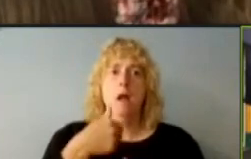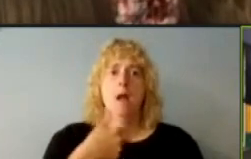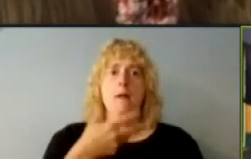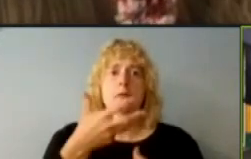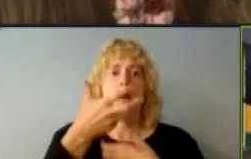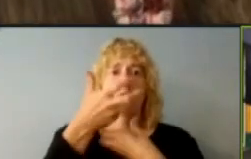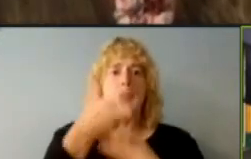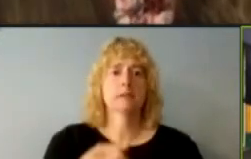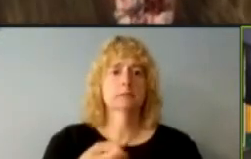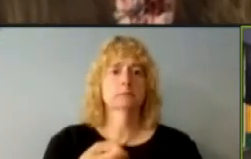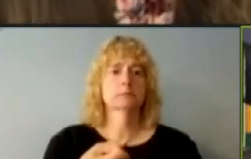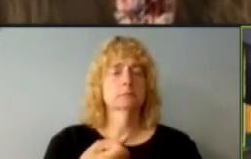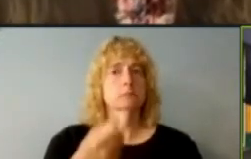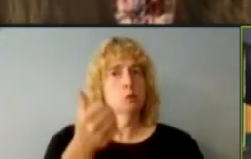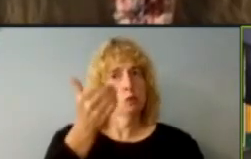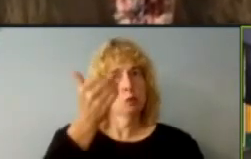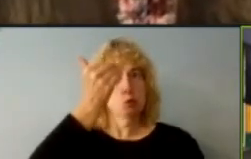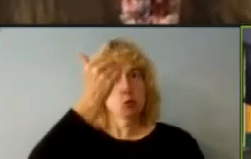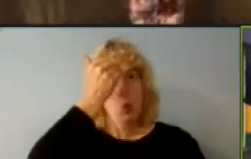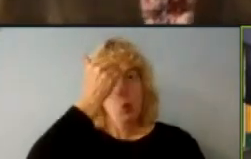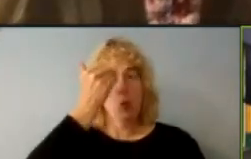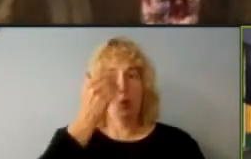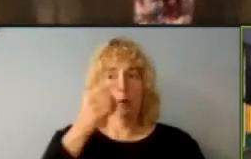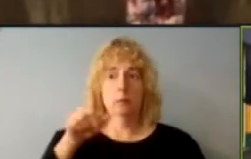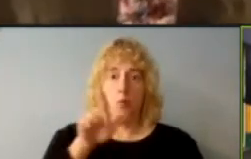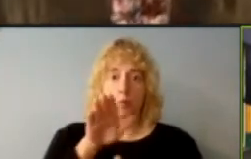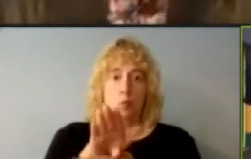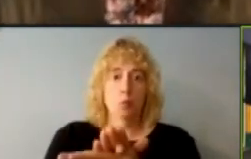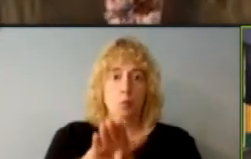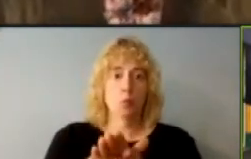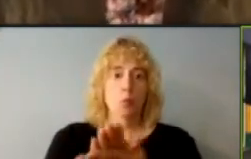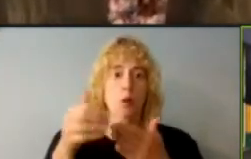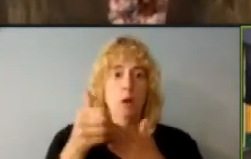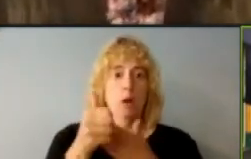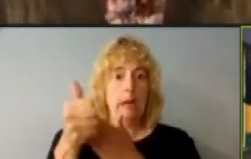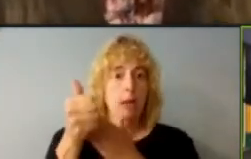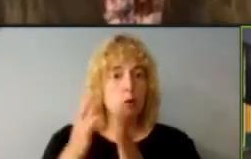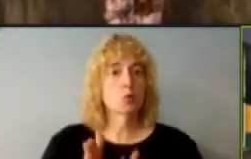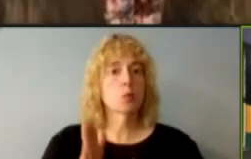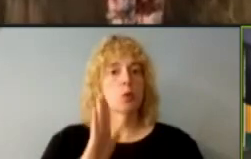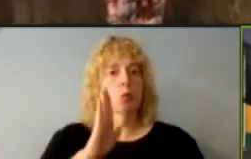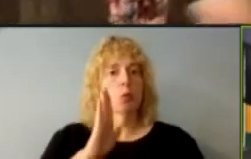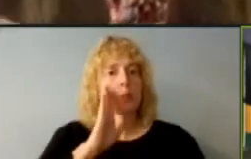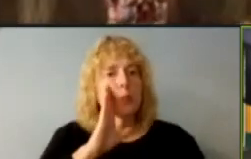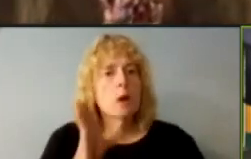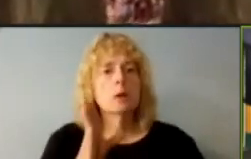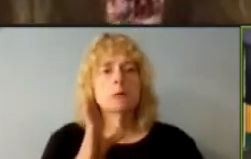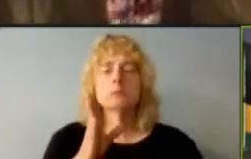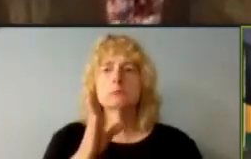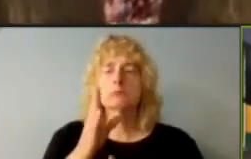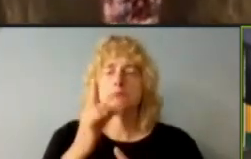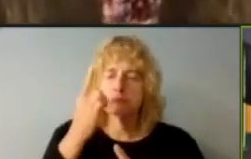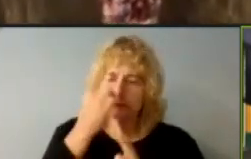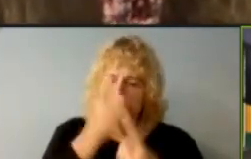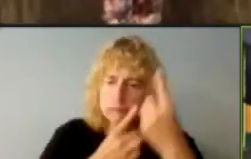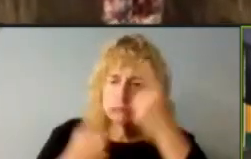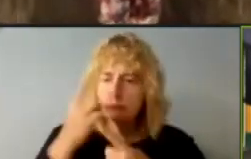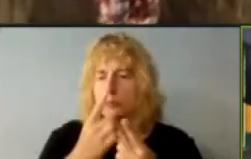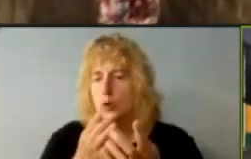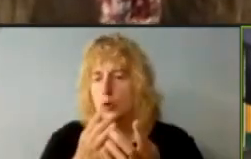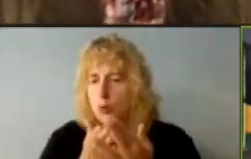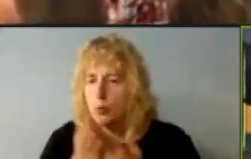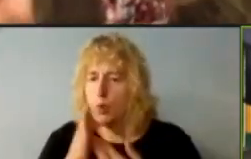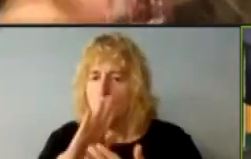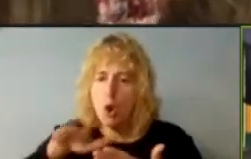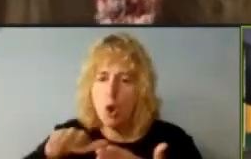that our school leaders are gonna make the decisions thinking through all of the details, but